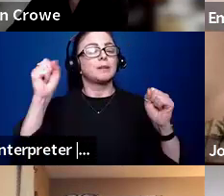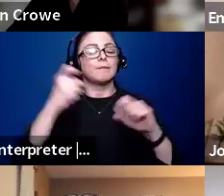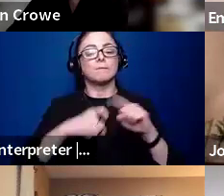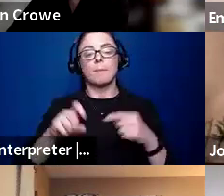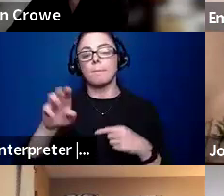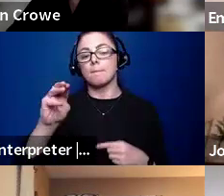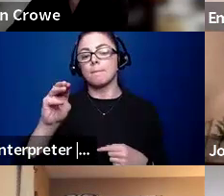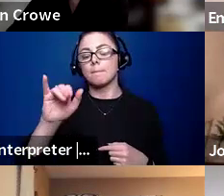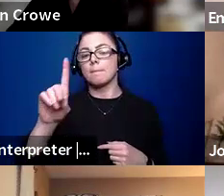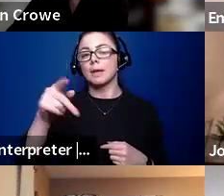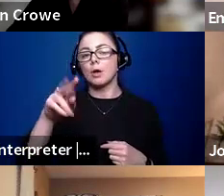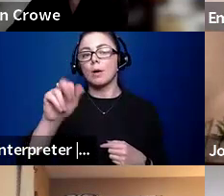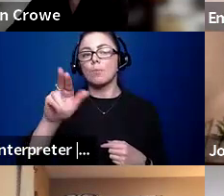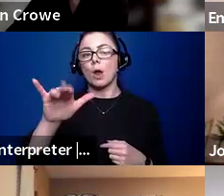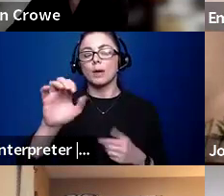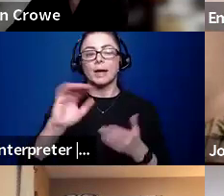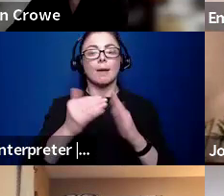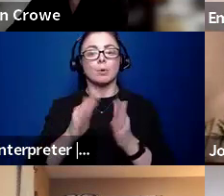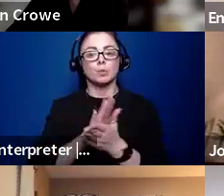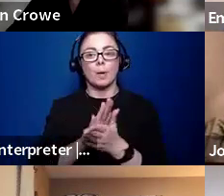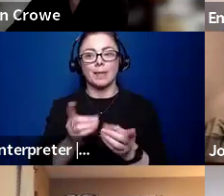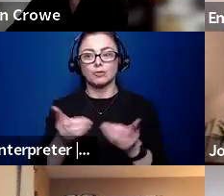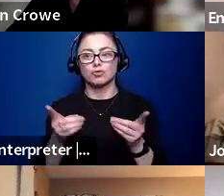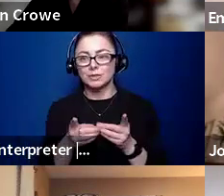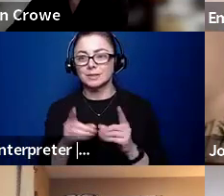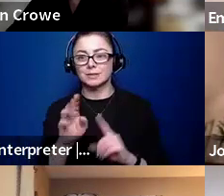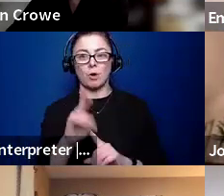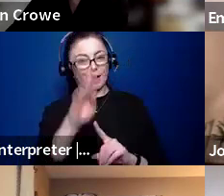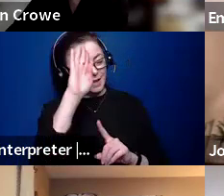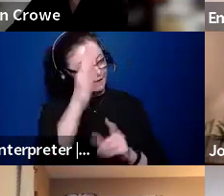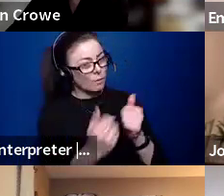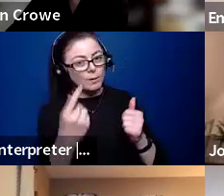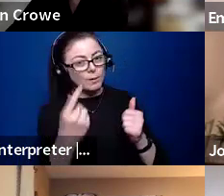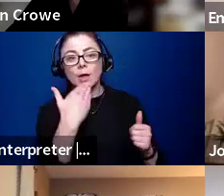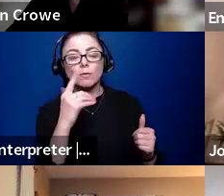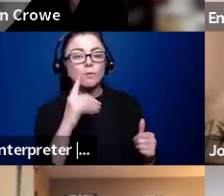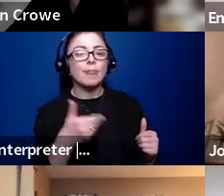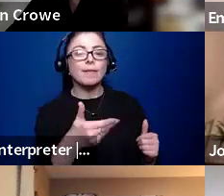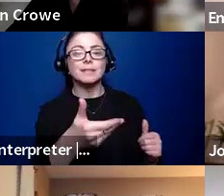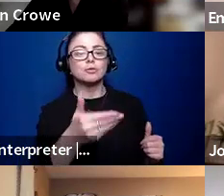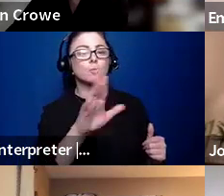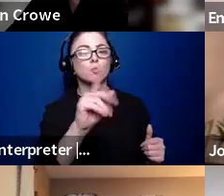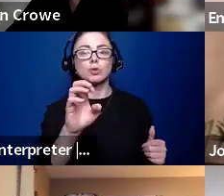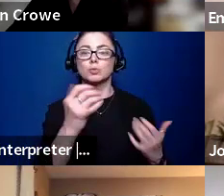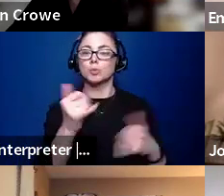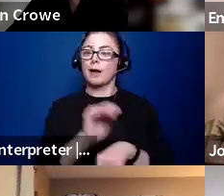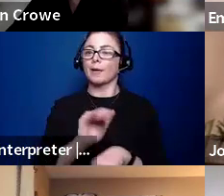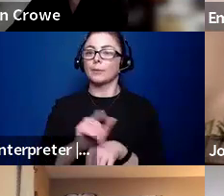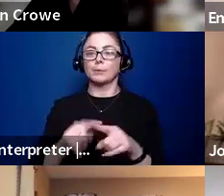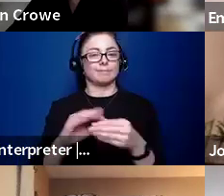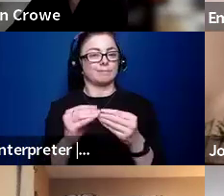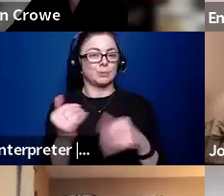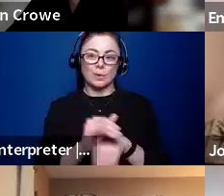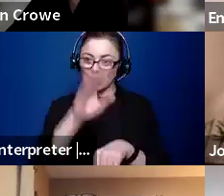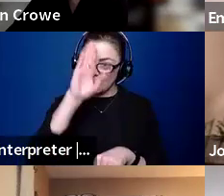District. Hi, everyone. Thanks for the invitation, Brooke, to come tonight and speak. As you know, it's going to be hard for